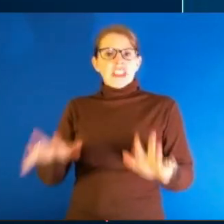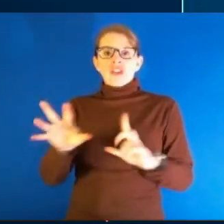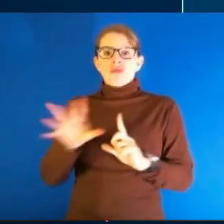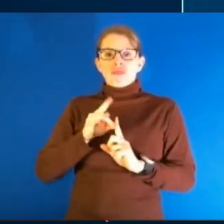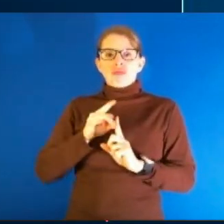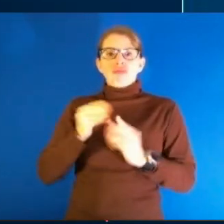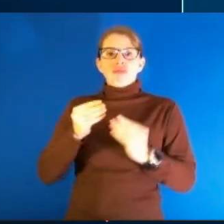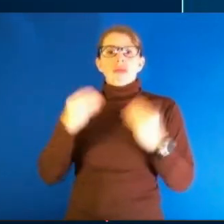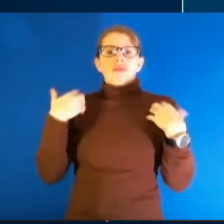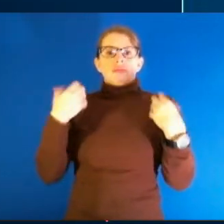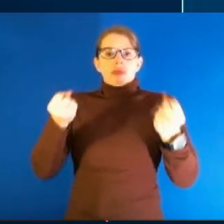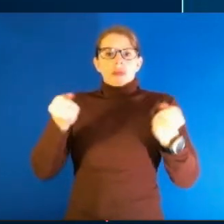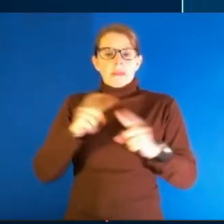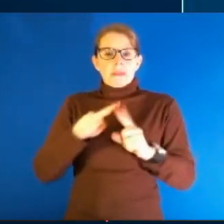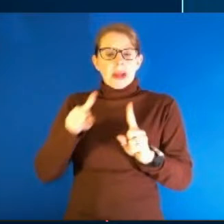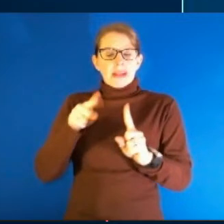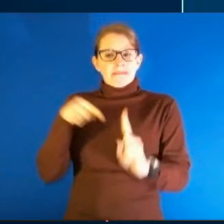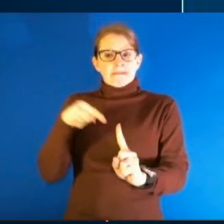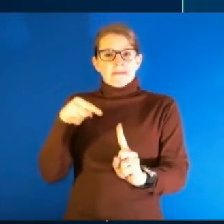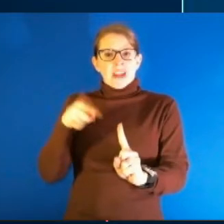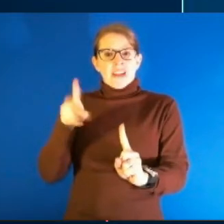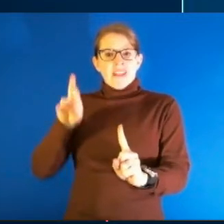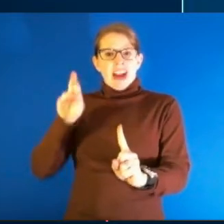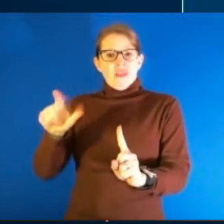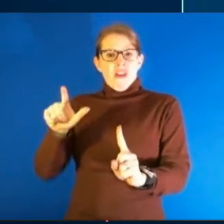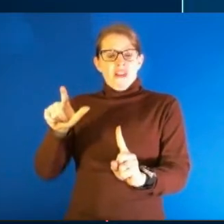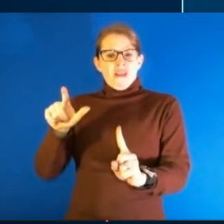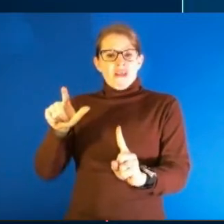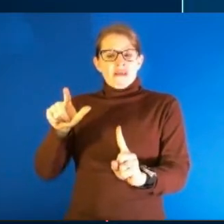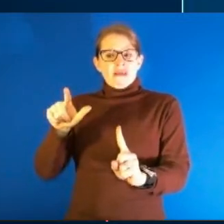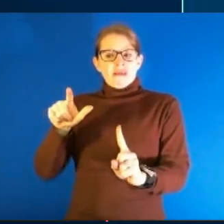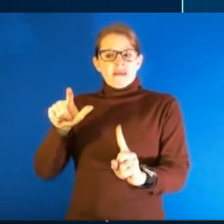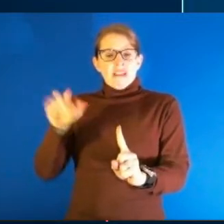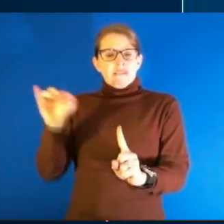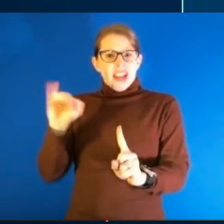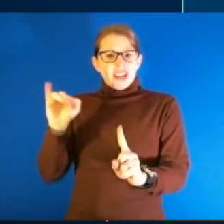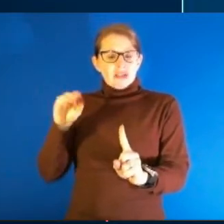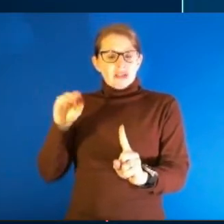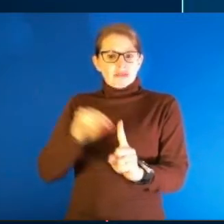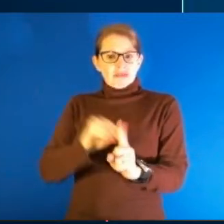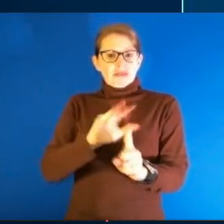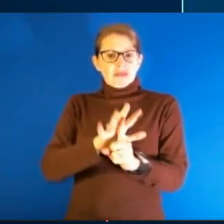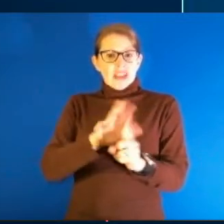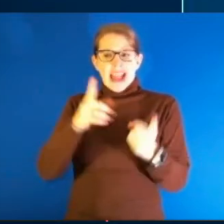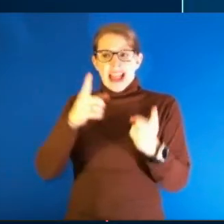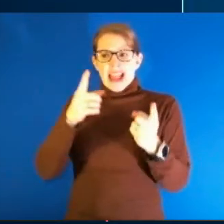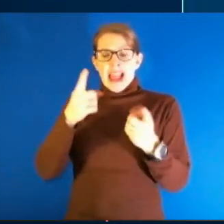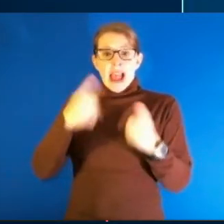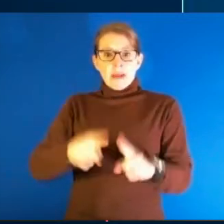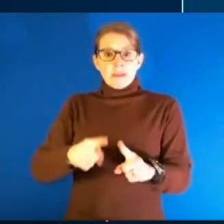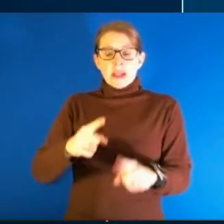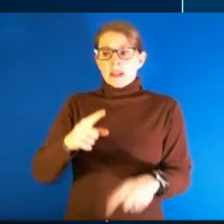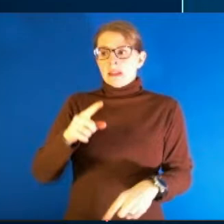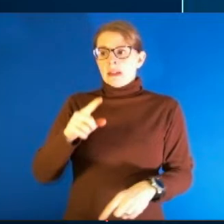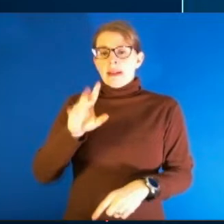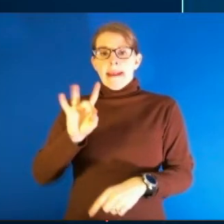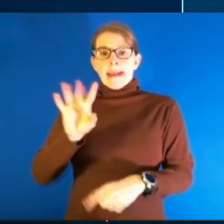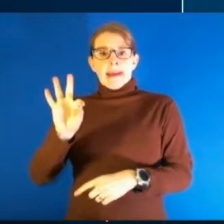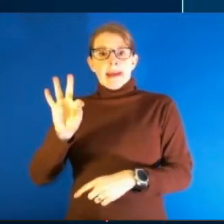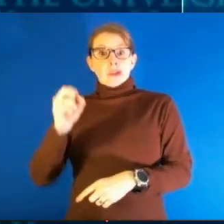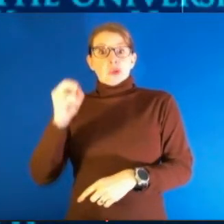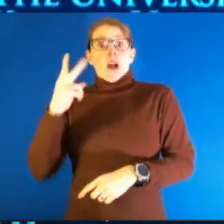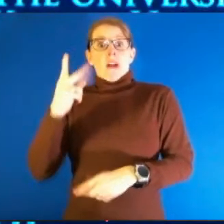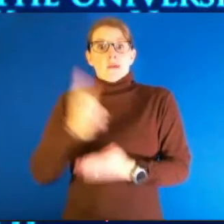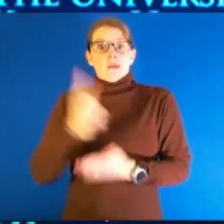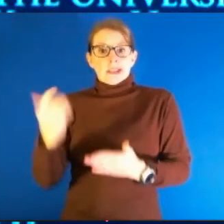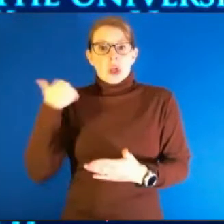direct effects of that viral infection that happened 6, 8, 9, 12 weeks ago to the current symptoms that you have now. And